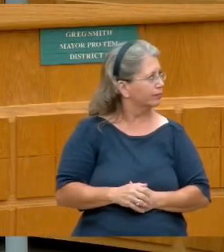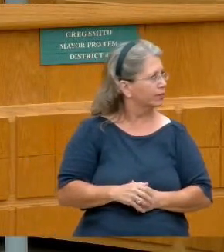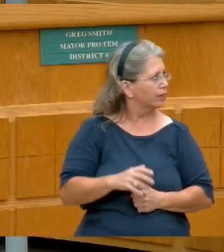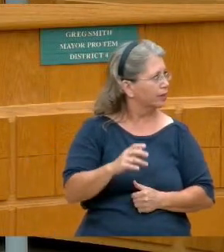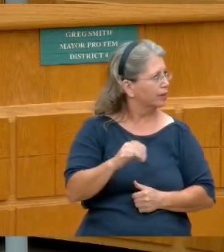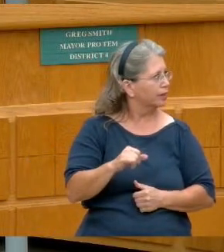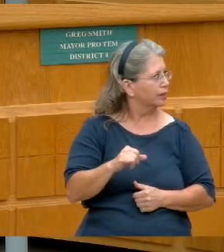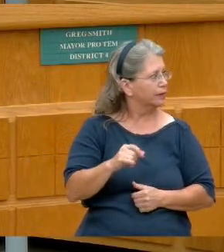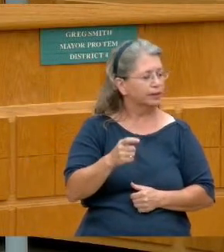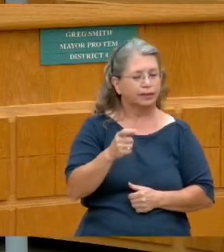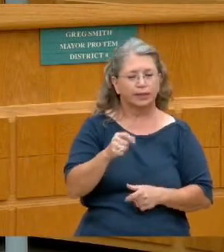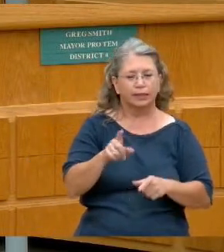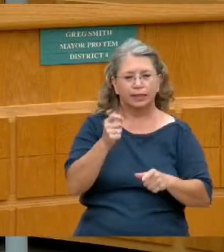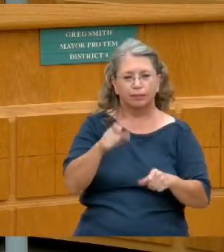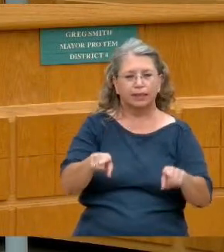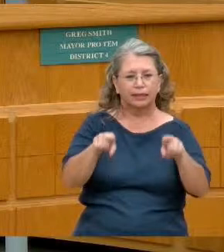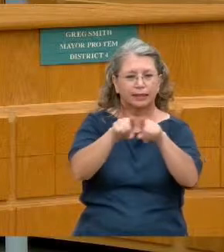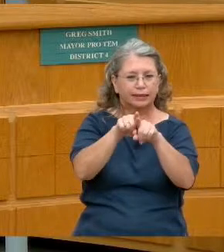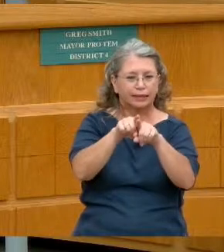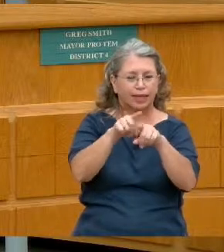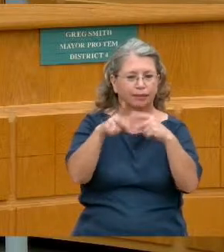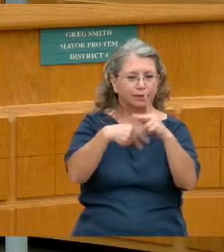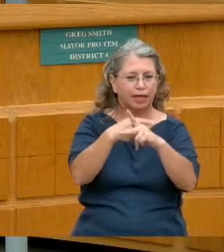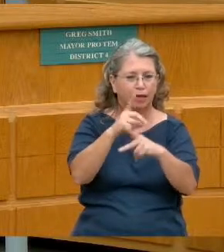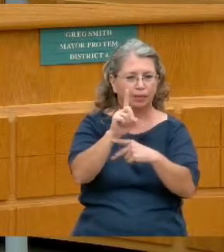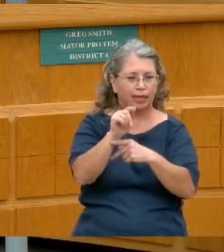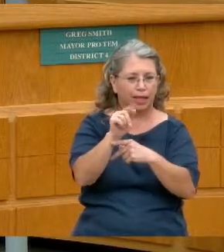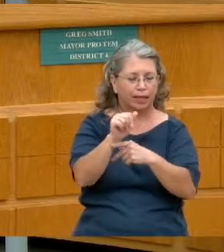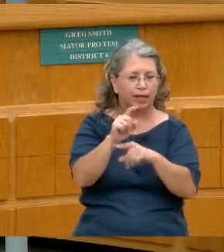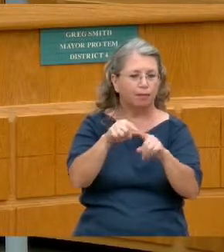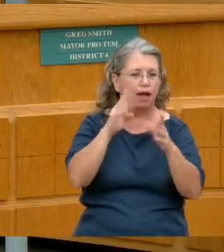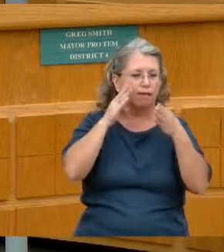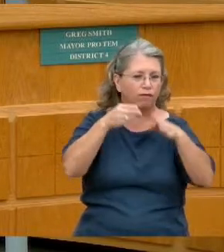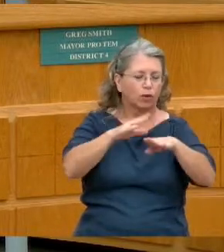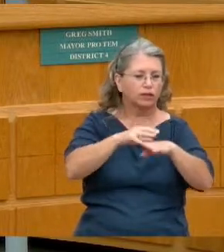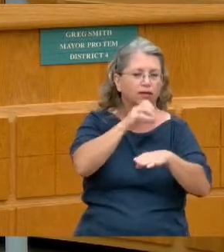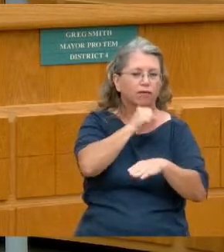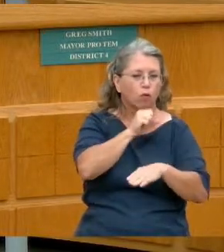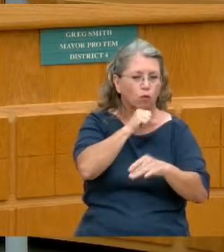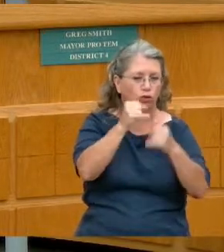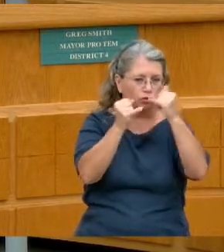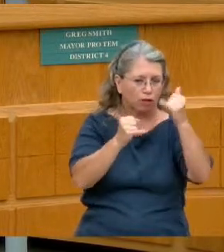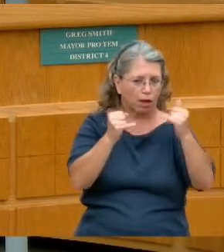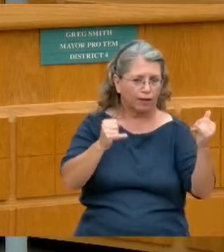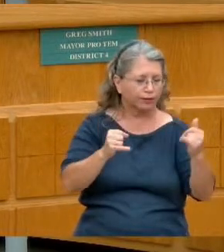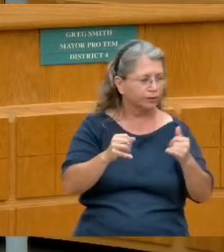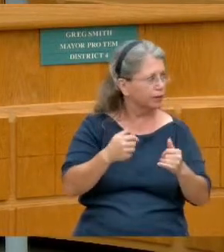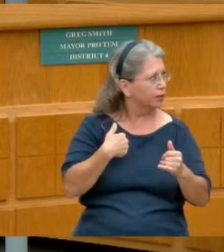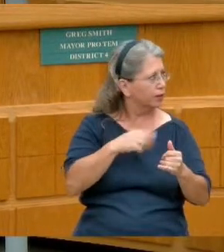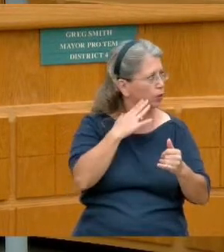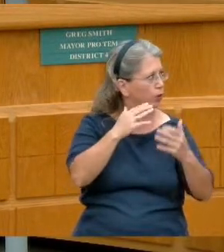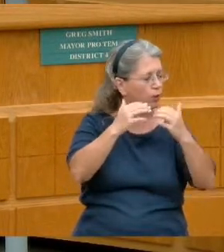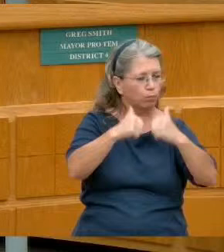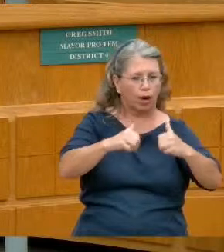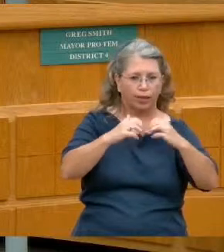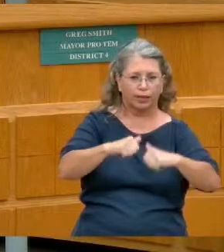as here, but we're going to focus in on the orange line, and we're going to pull it apart by age class. And so now what we're looking at is 20-year